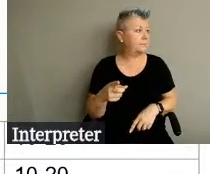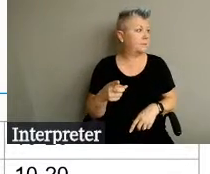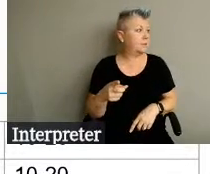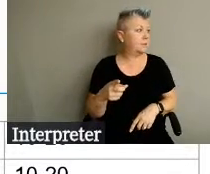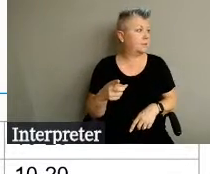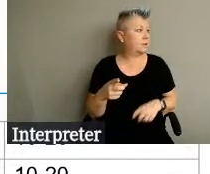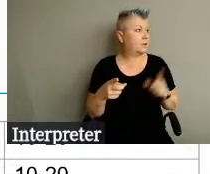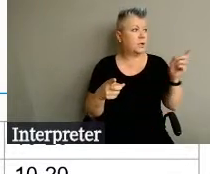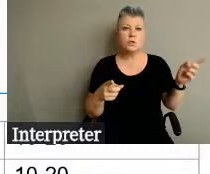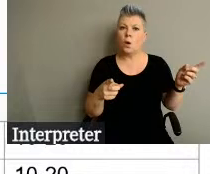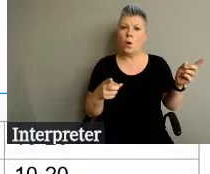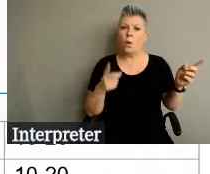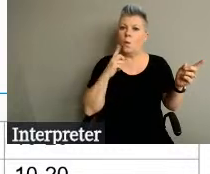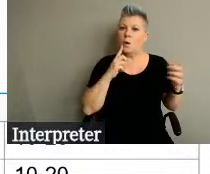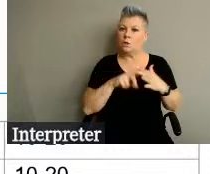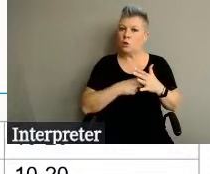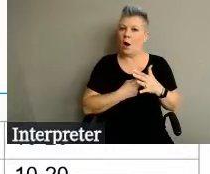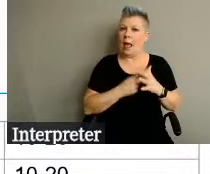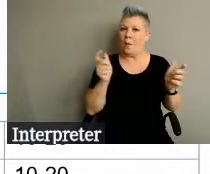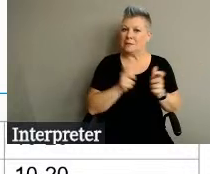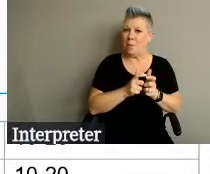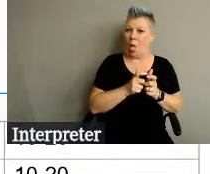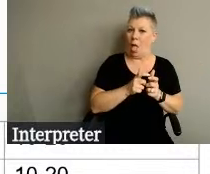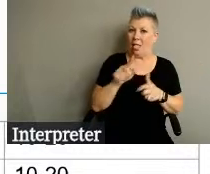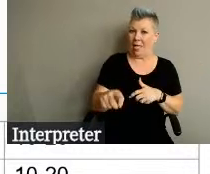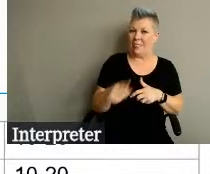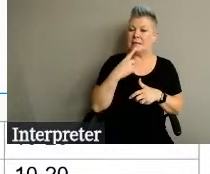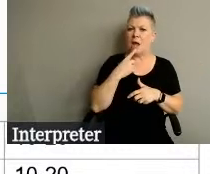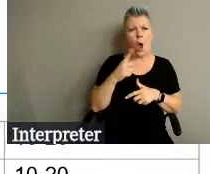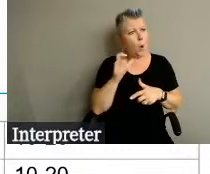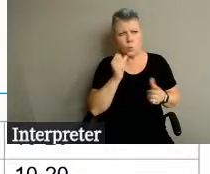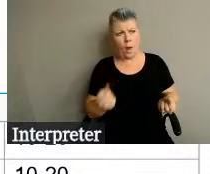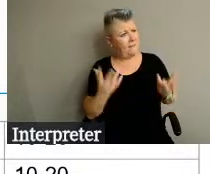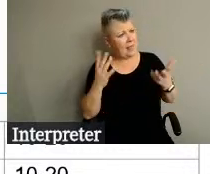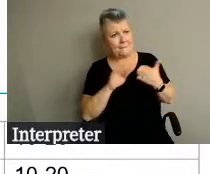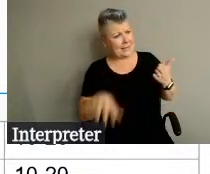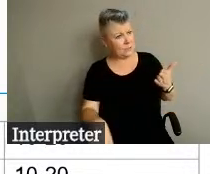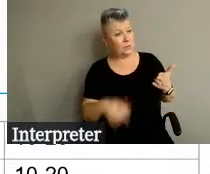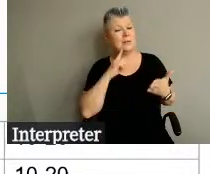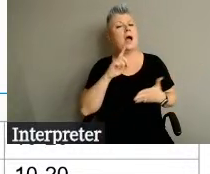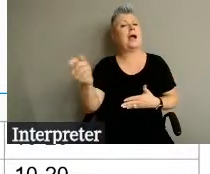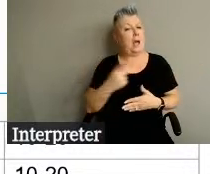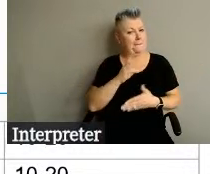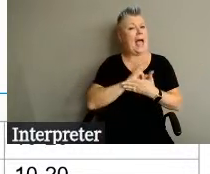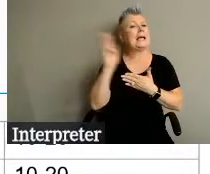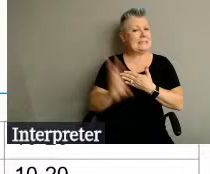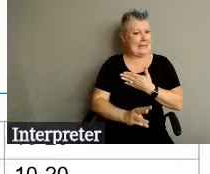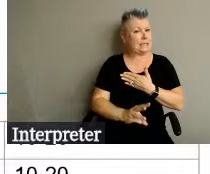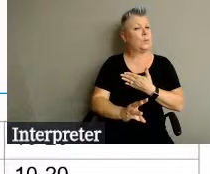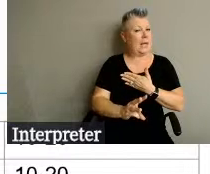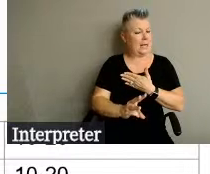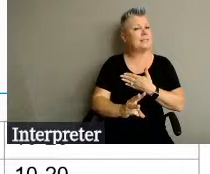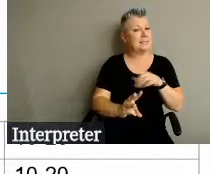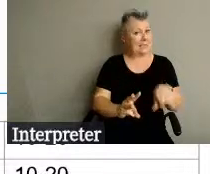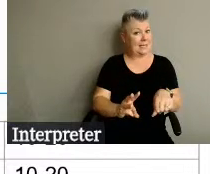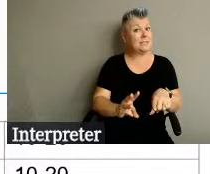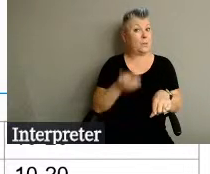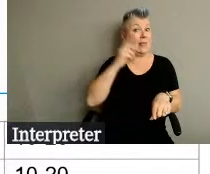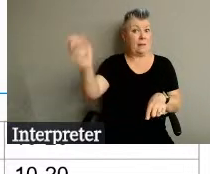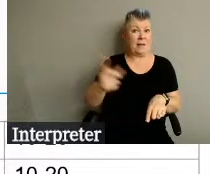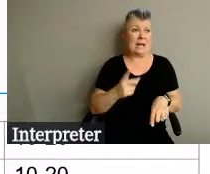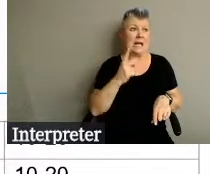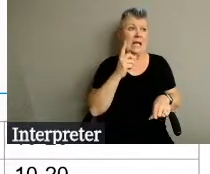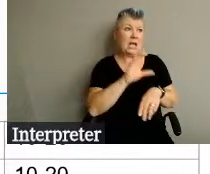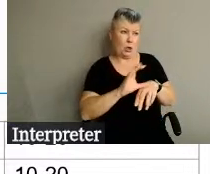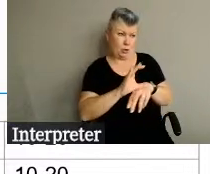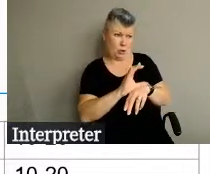oh, you don't have that many students, and I'm like, come back in 6 weeks. And then by the end of the year, you're like, so here's some chocolate, there's a